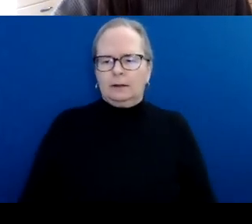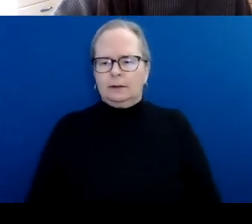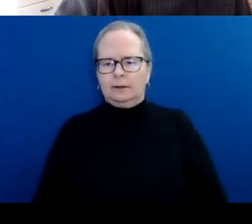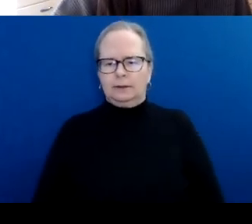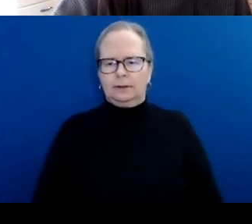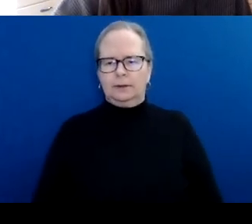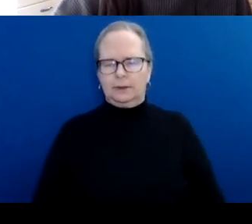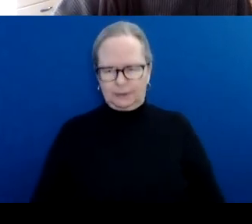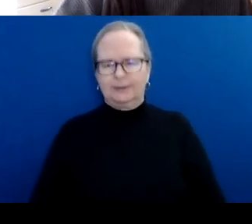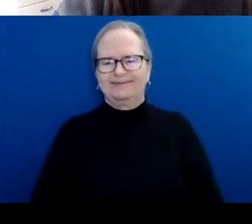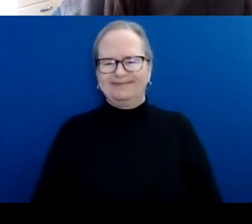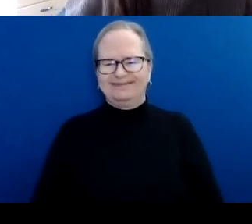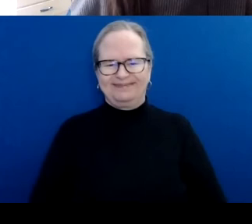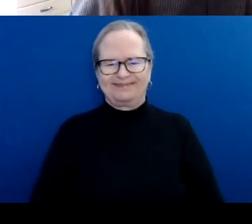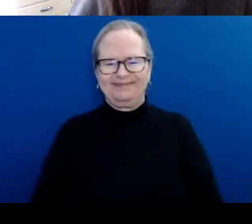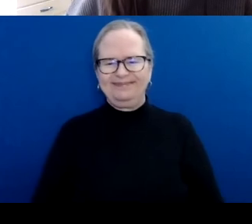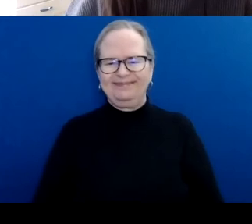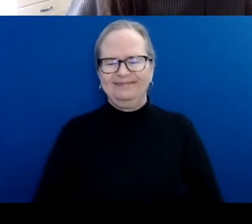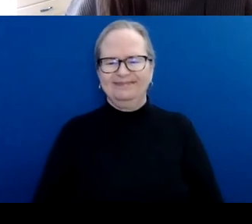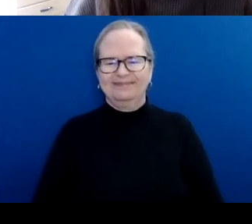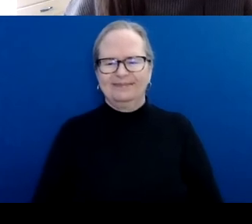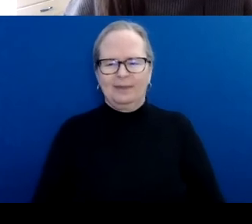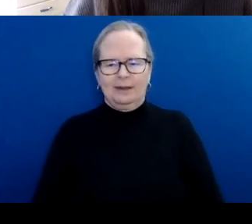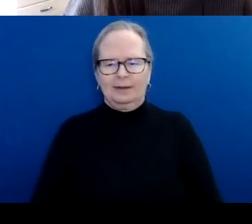All right. Did we just do this one? Yeah. Okay. I'll go to the next one.